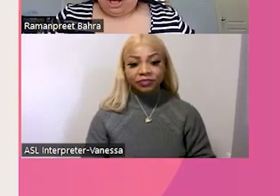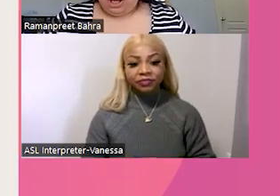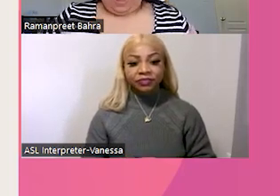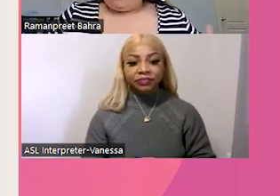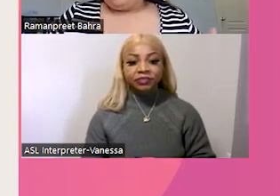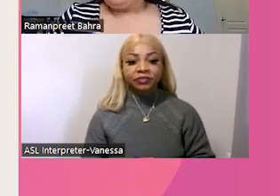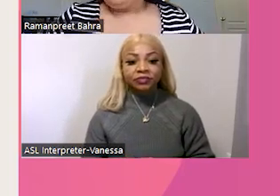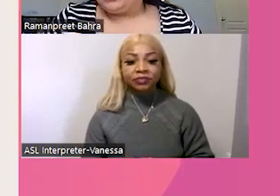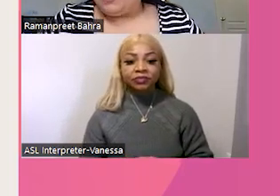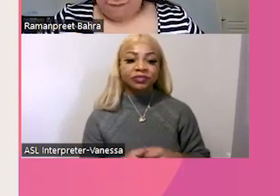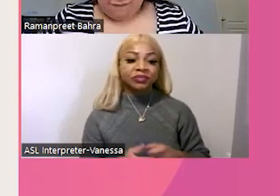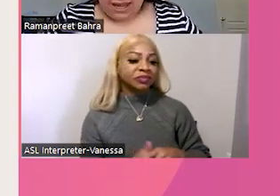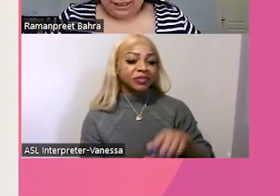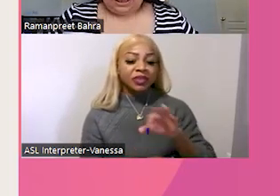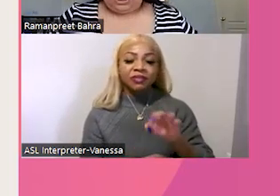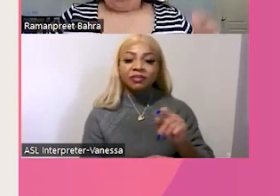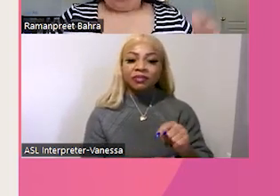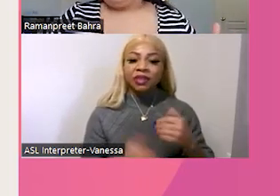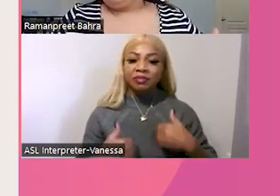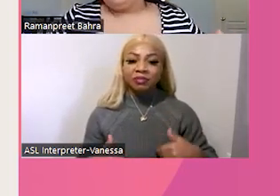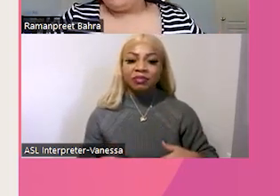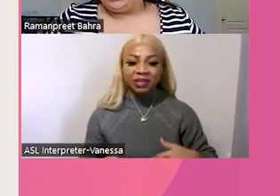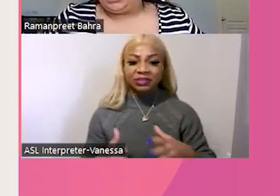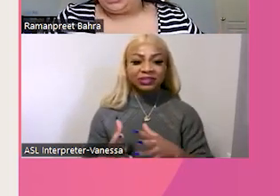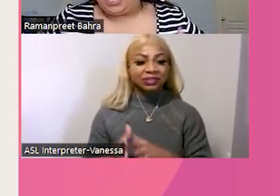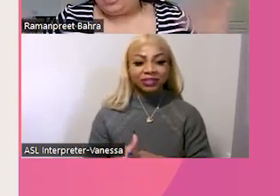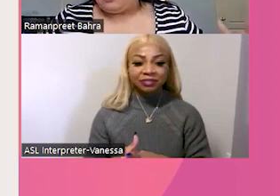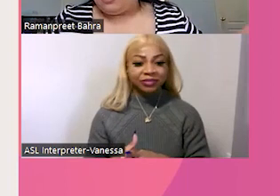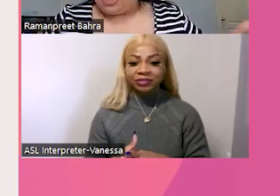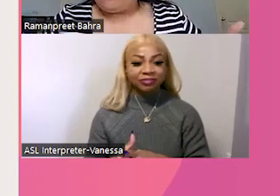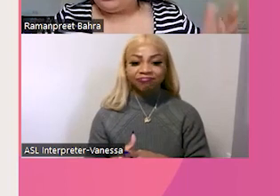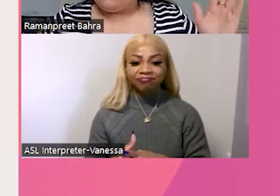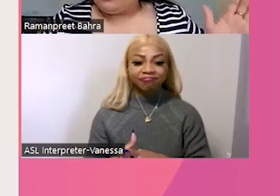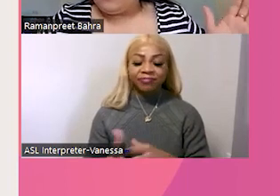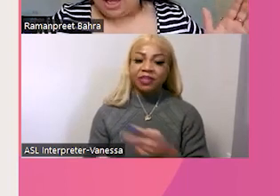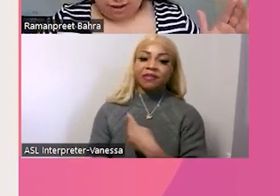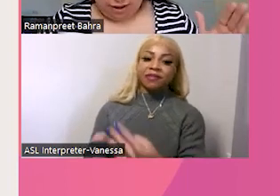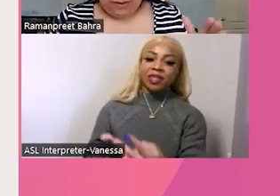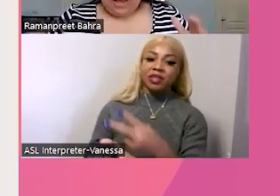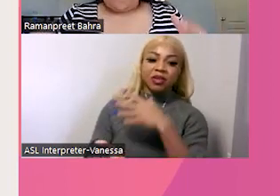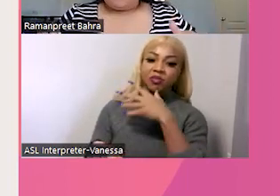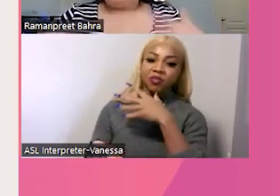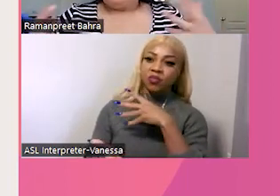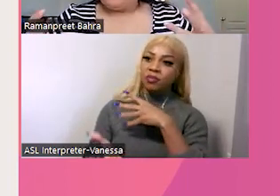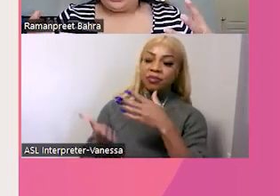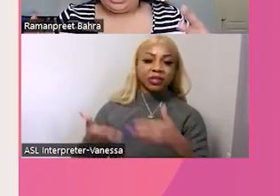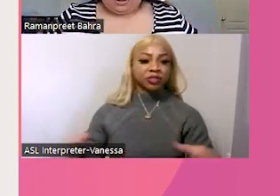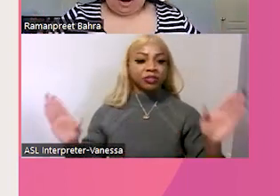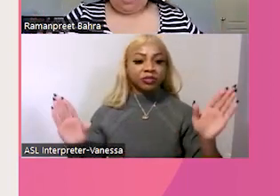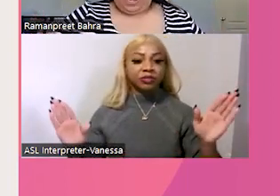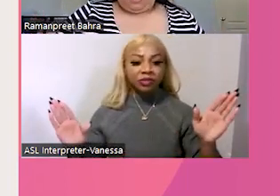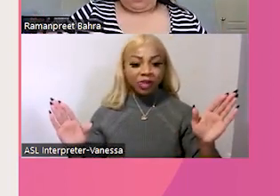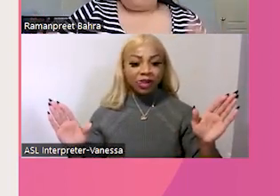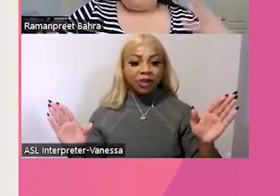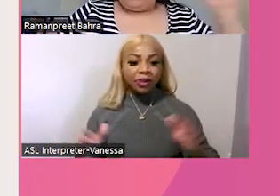her fat body as one that is failing the archetype of femininity and therefore deserving of such discipline